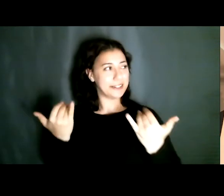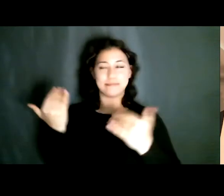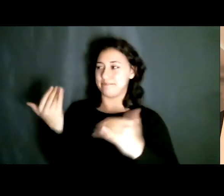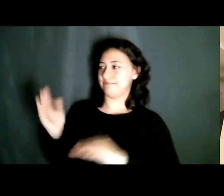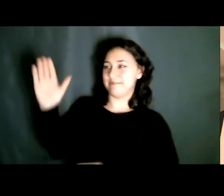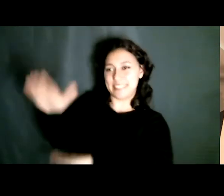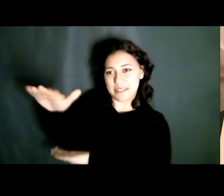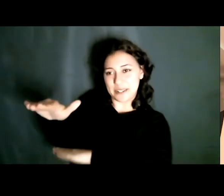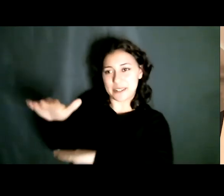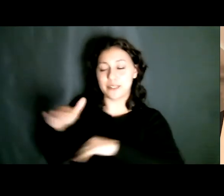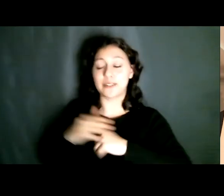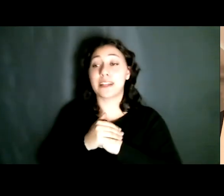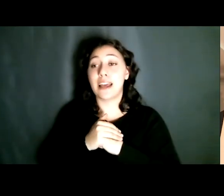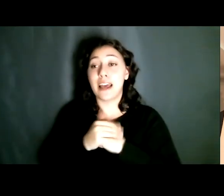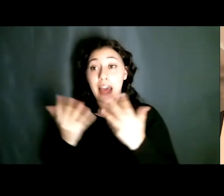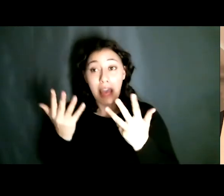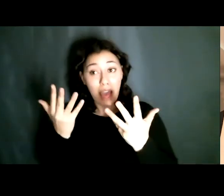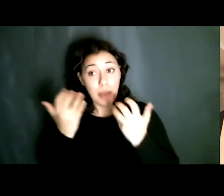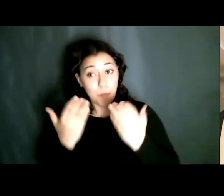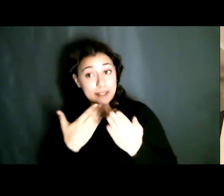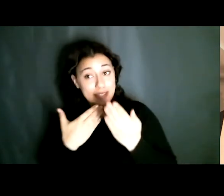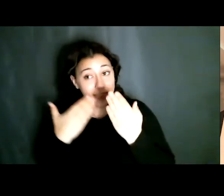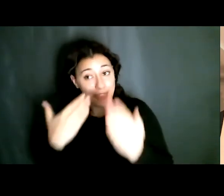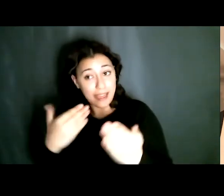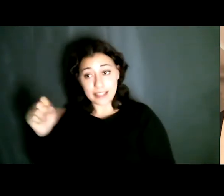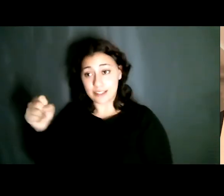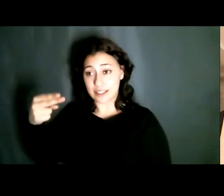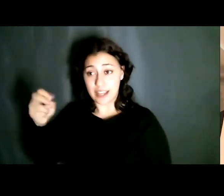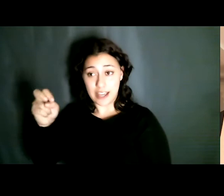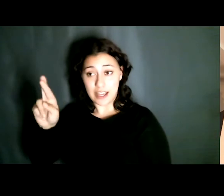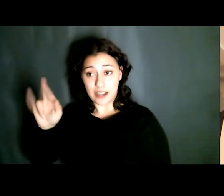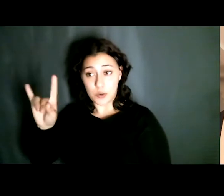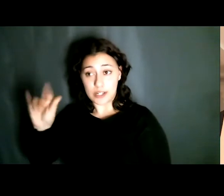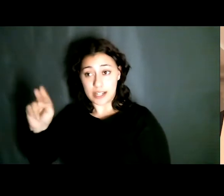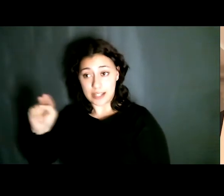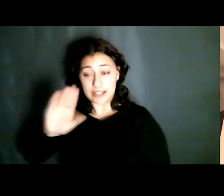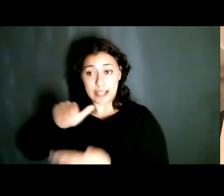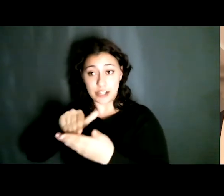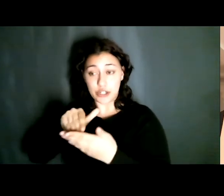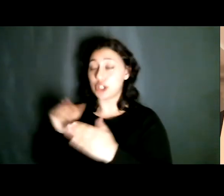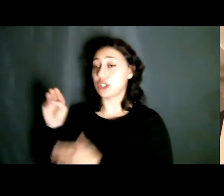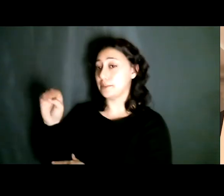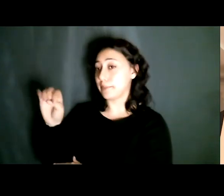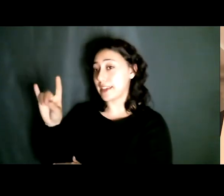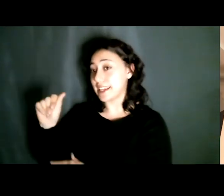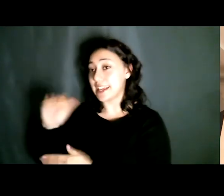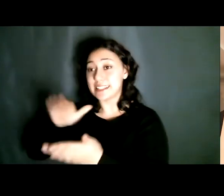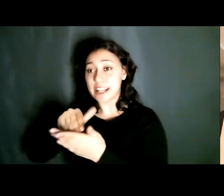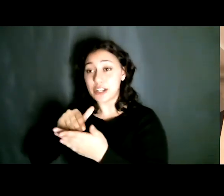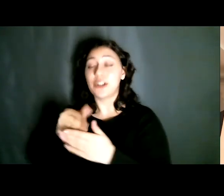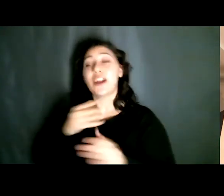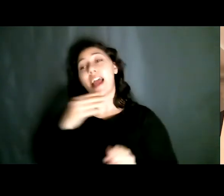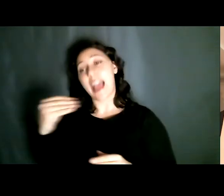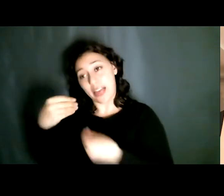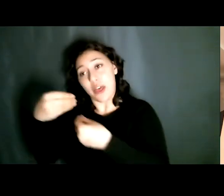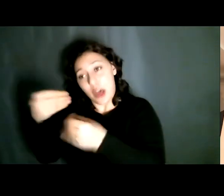me also thank the Sheridan Center, Media Services, and the Office of the University Communication for bringing us